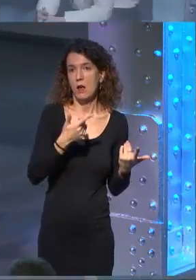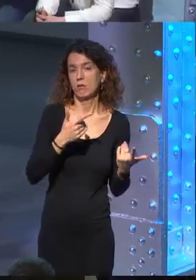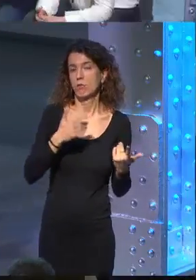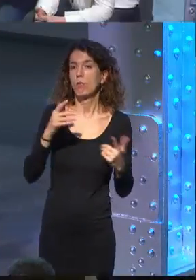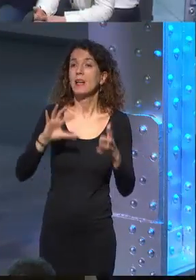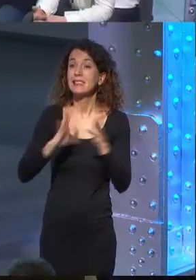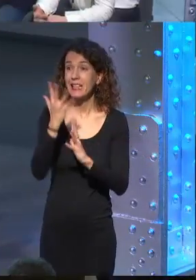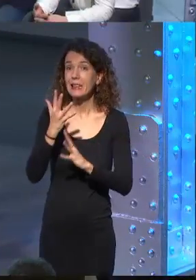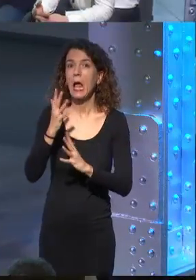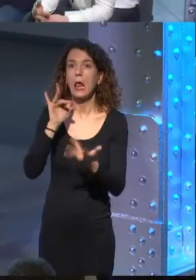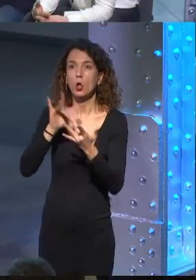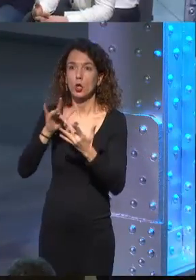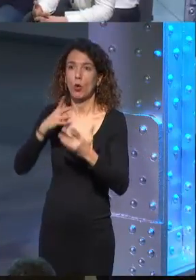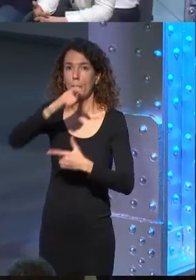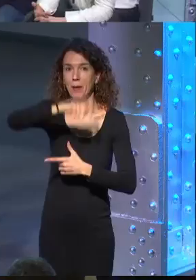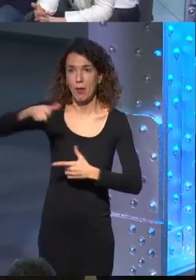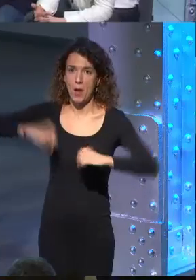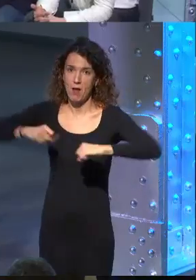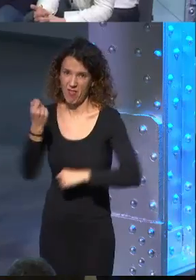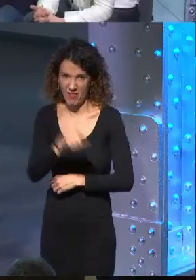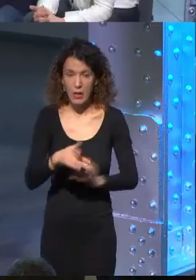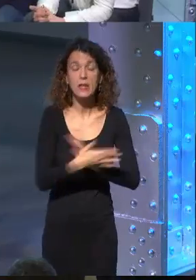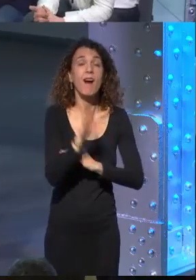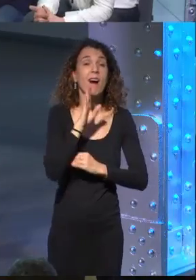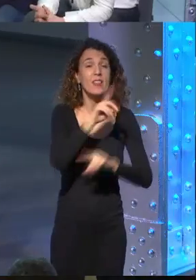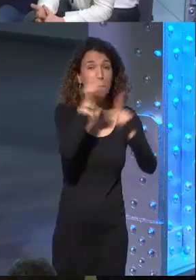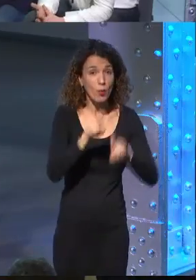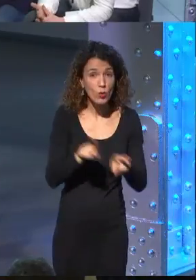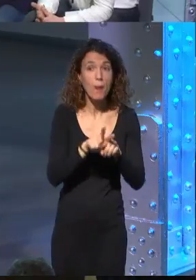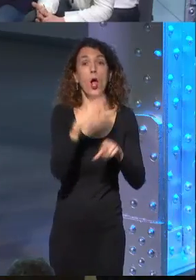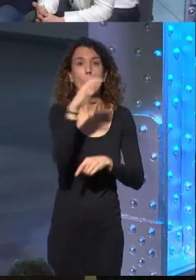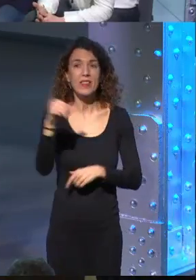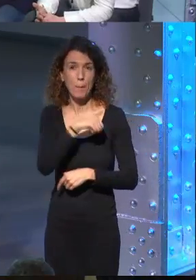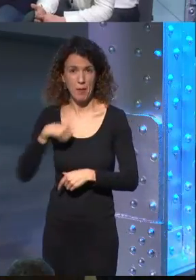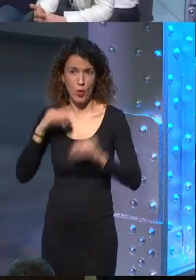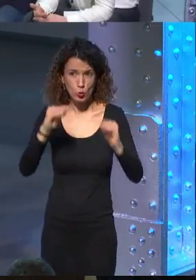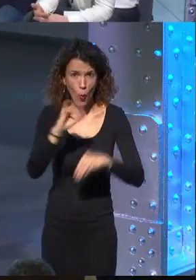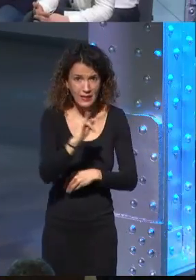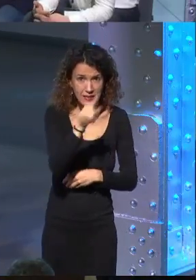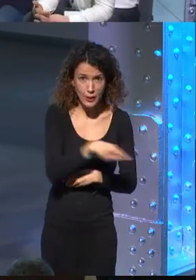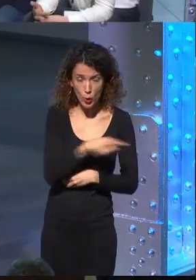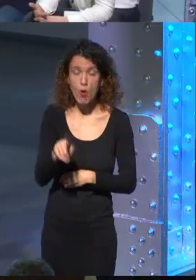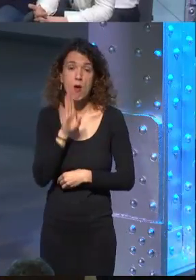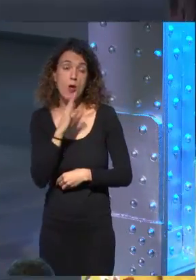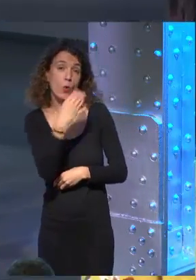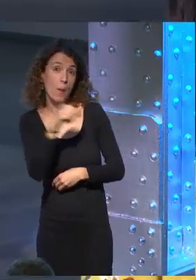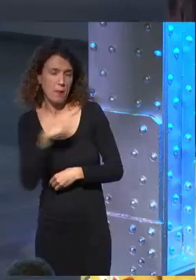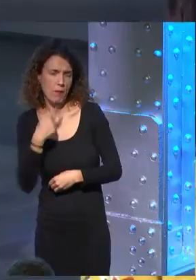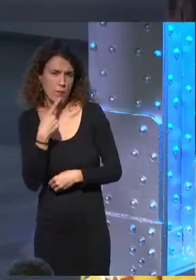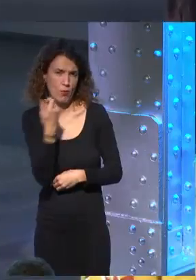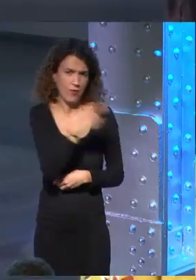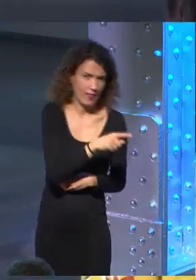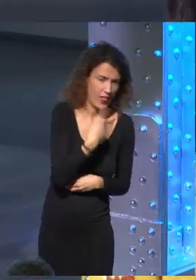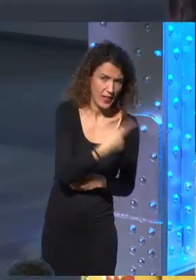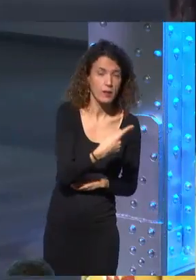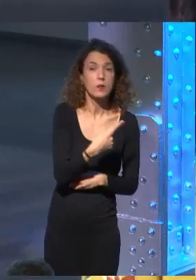meet each other. So they don't have to move to Tinder when they grow old. It's already happening. Her account, for